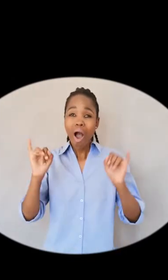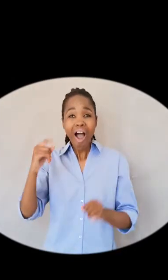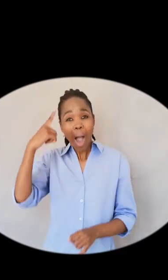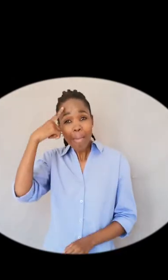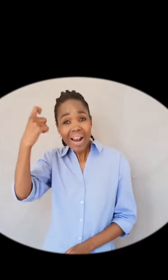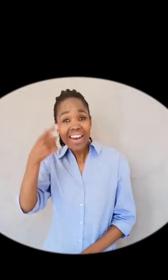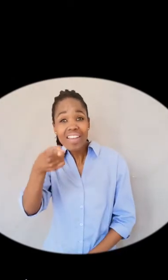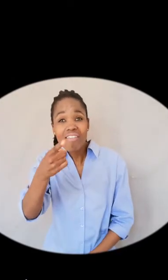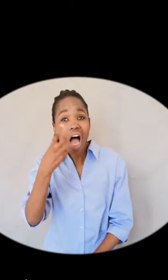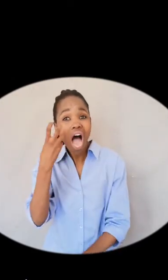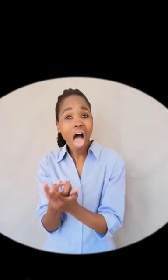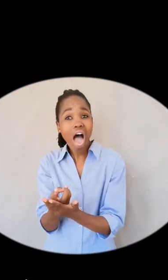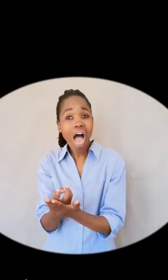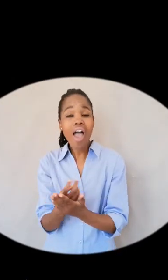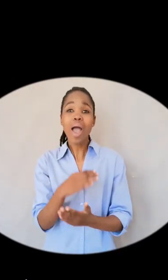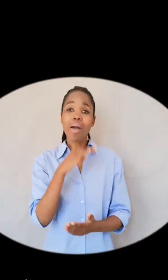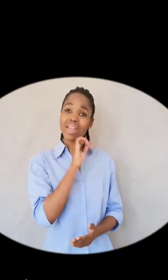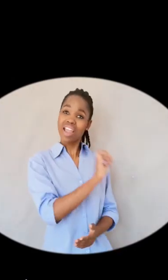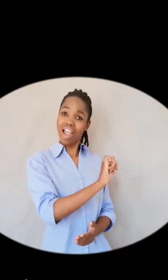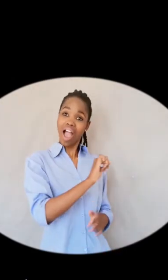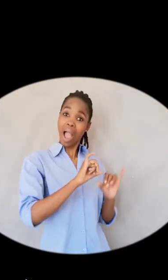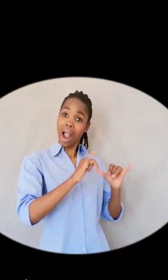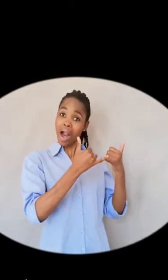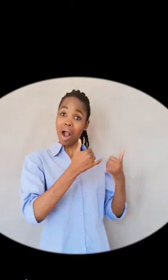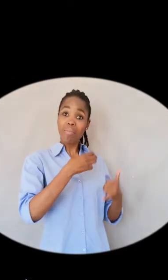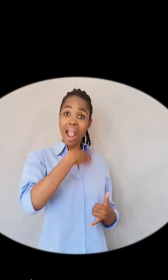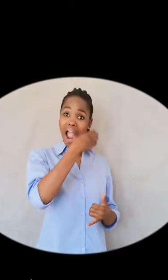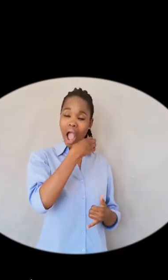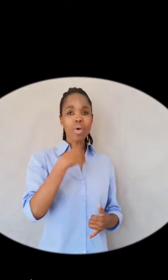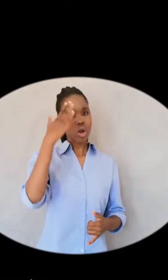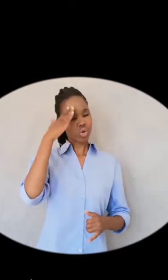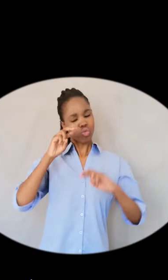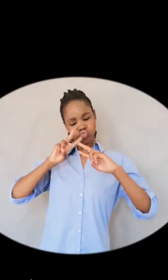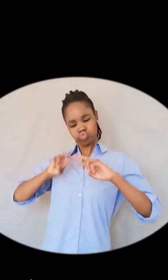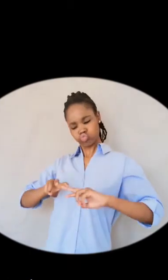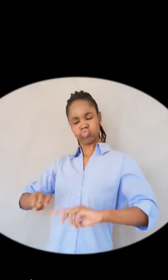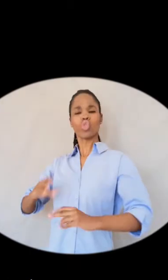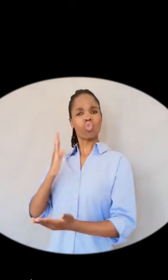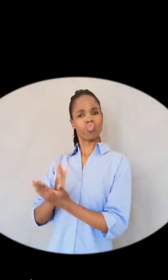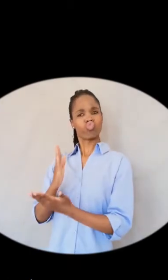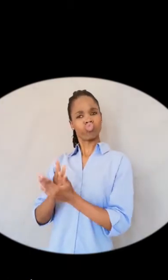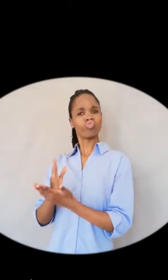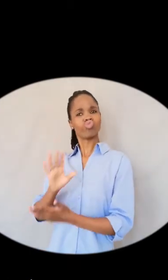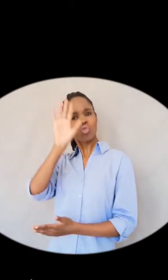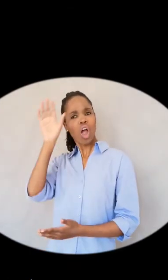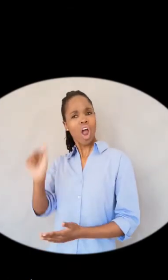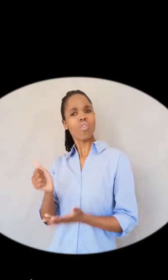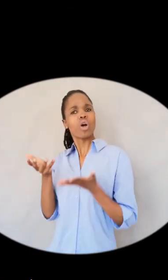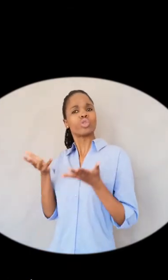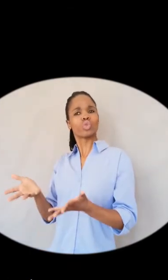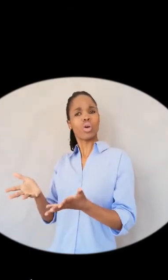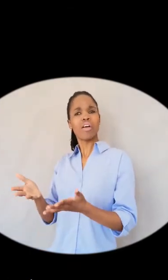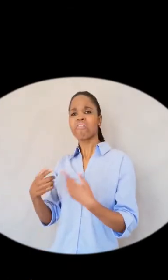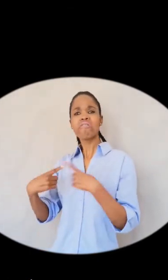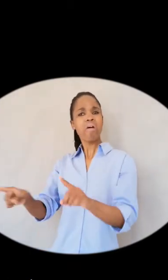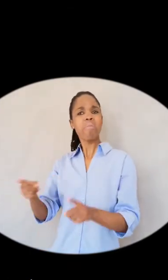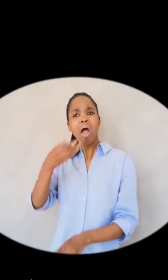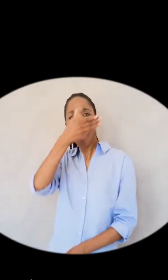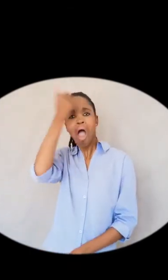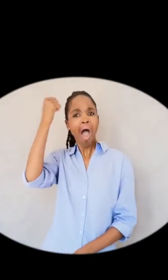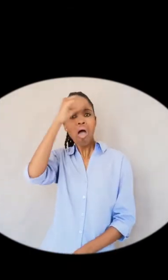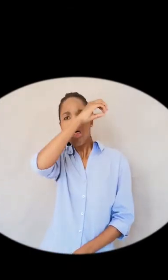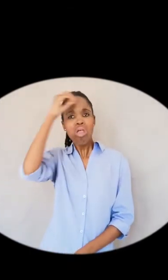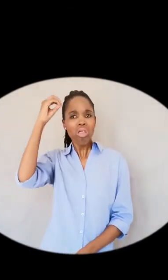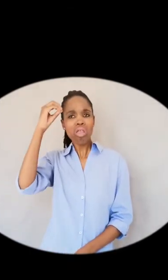How wild is that? That a company like Apple doesn't have enough data to say, okay, this is what's definitively happening in the ecosystem.